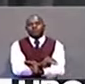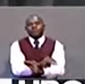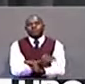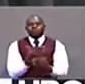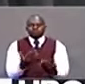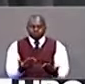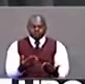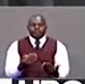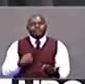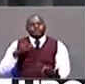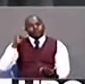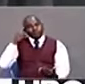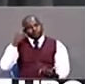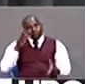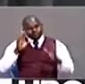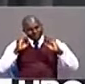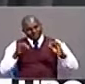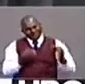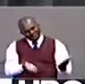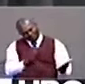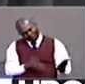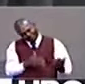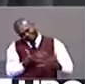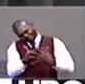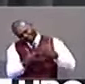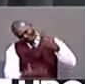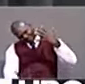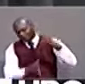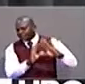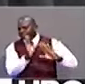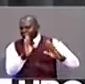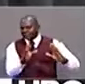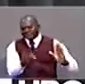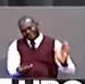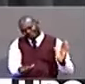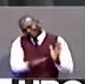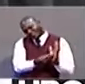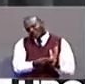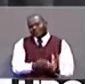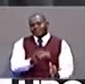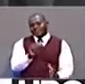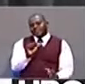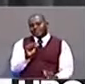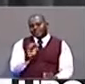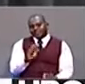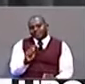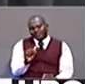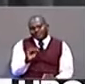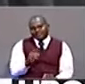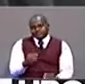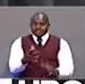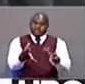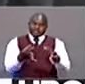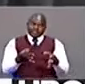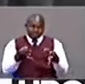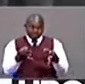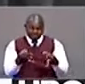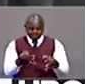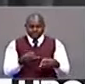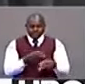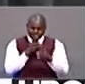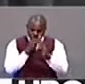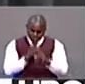And I think the President did go into details. He should have even included their assets. Whenever you, as an accountant, I think